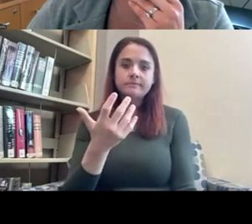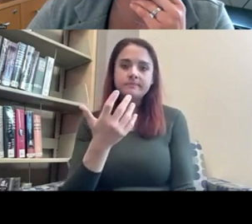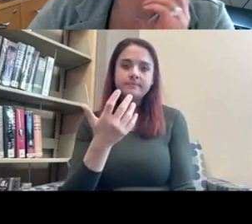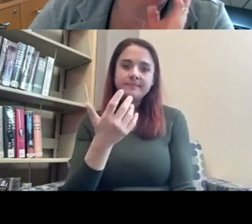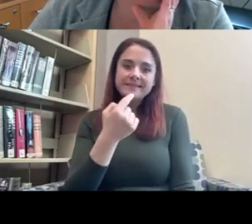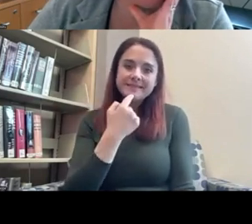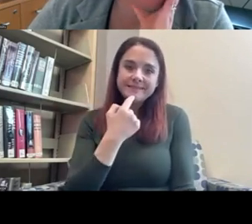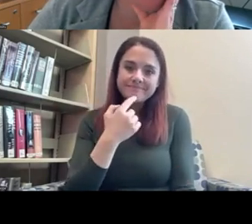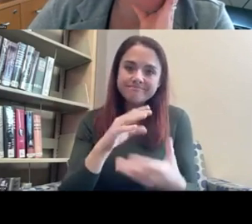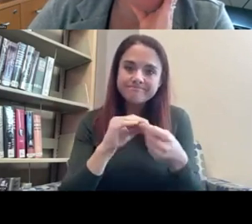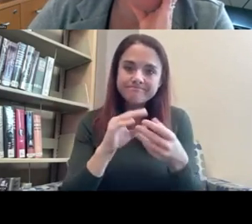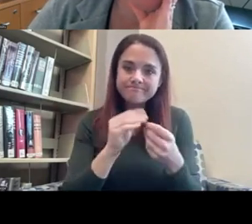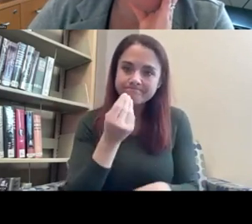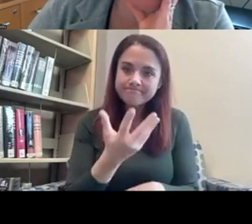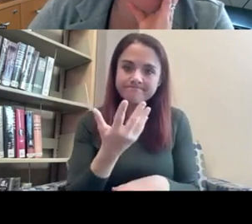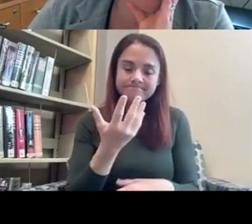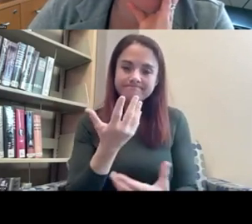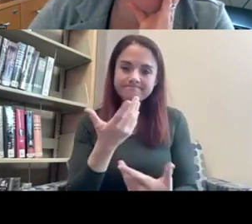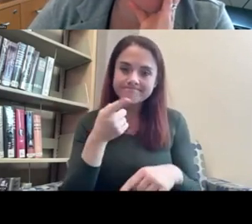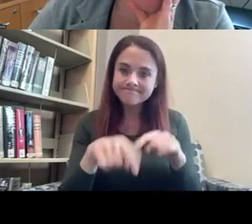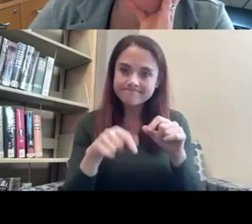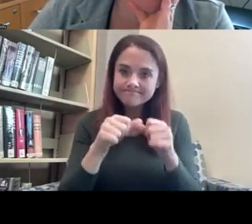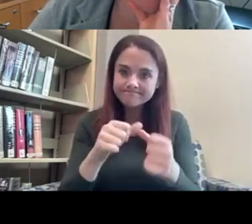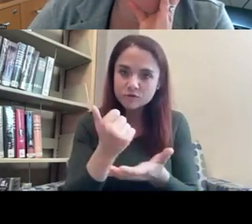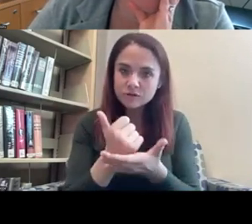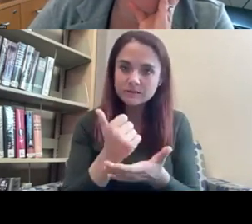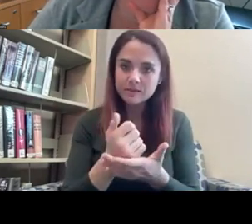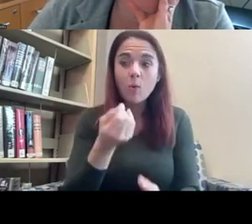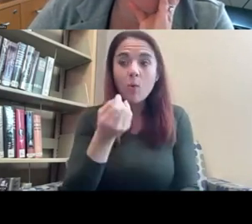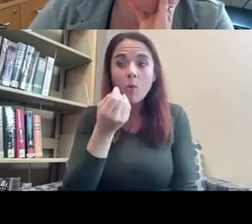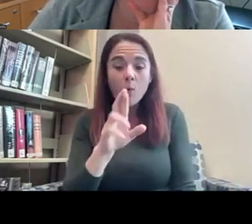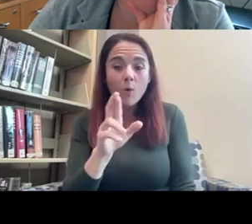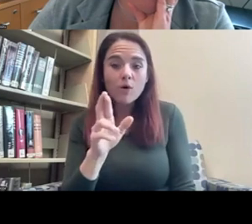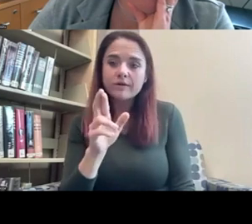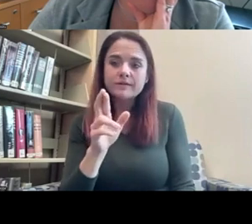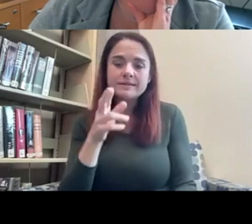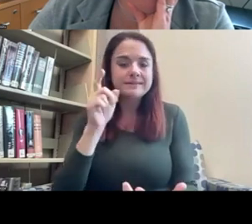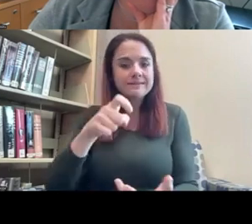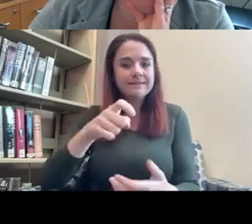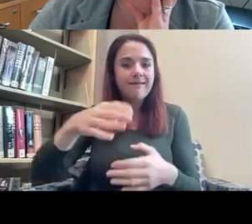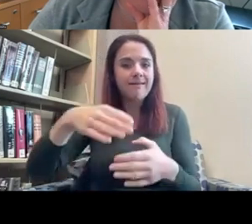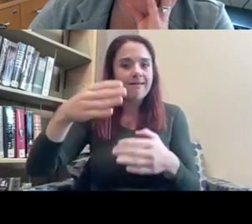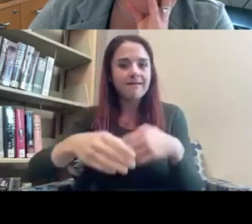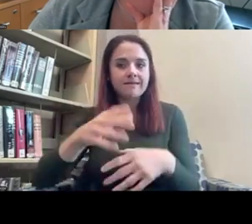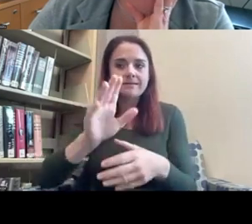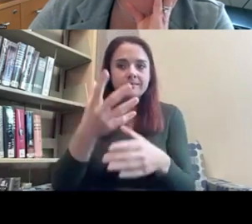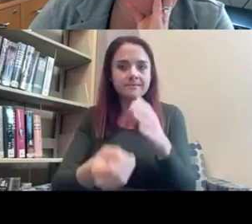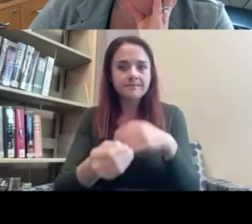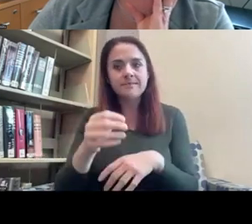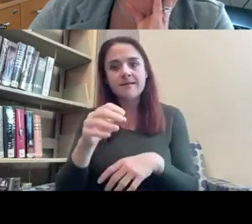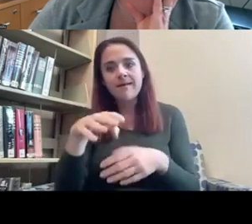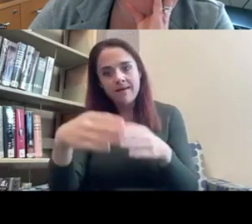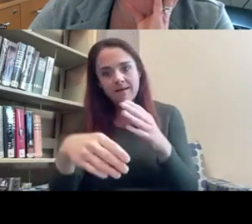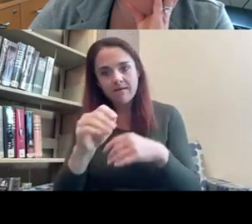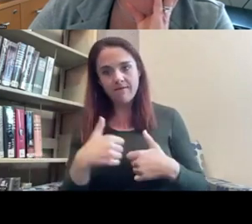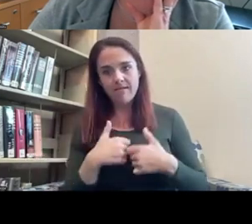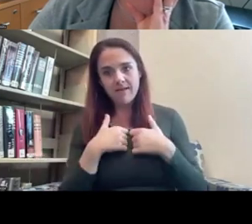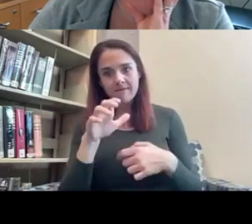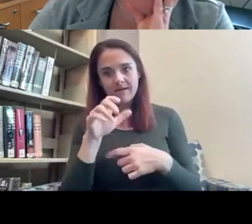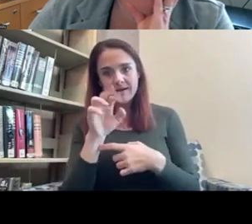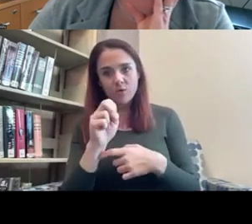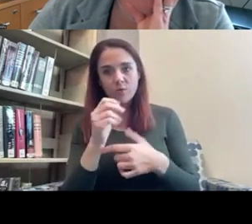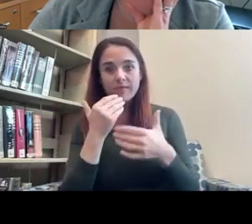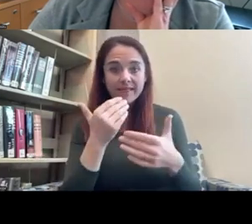can't continue treatment, or they're at a stage where they need end-of-life care. So we're thankful that they're right.